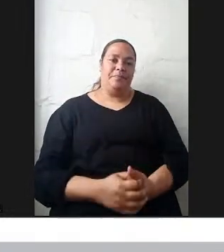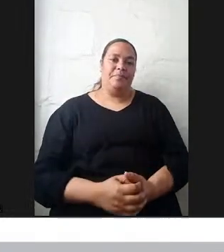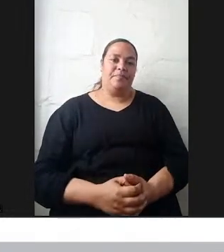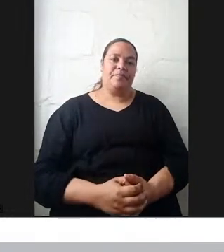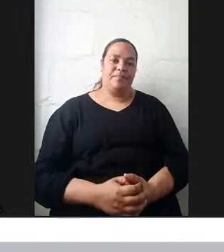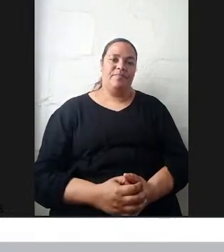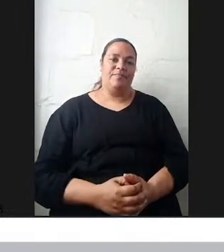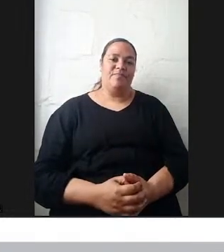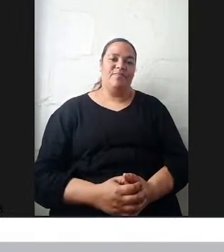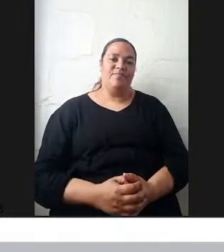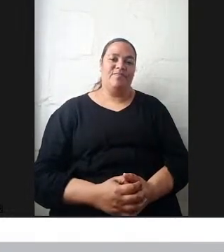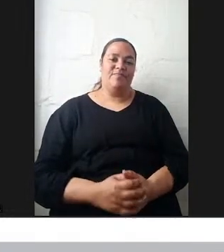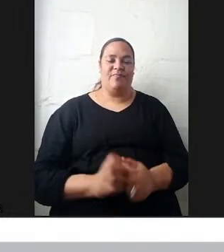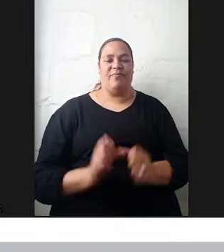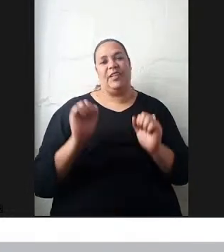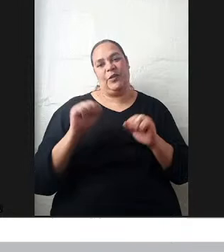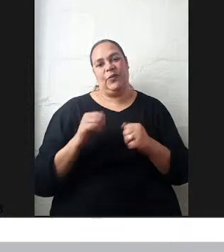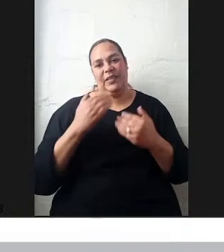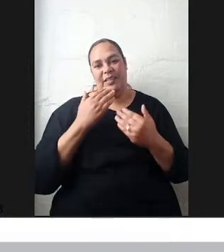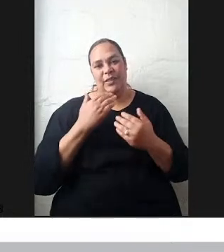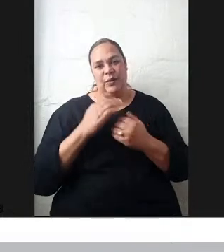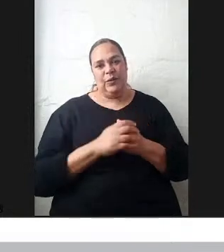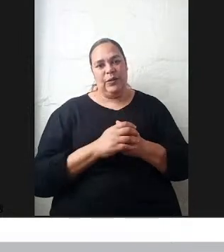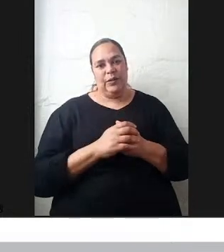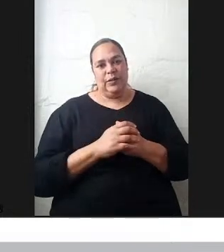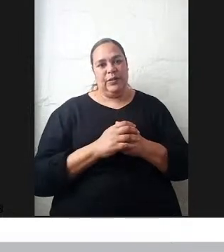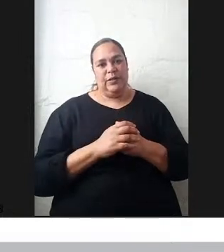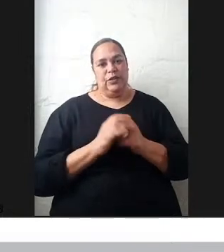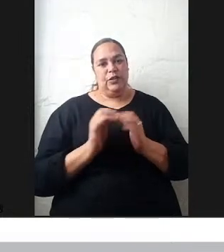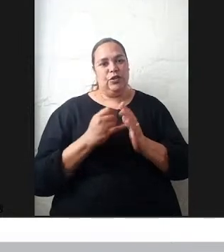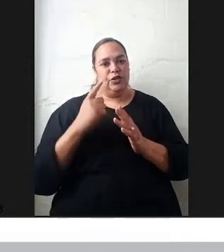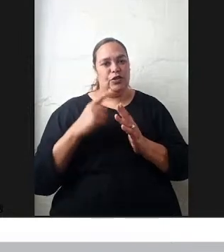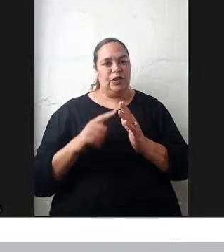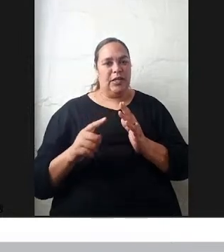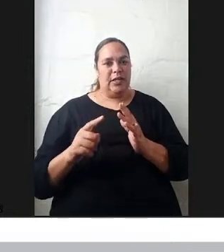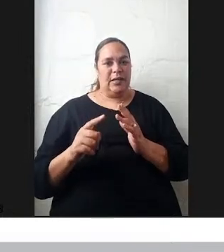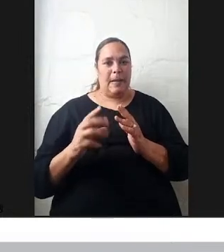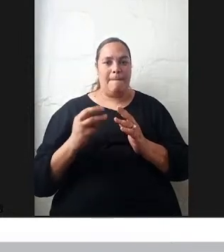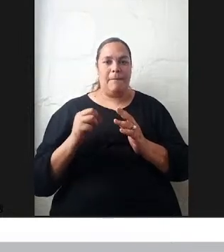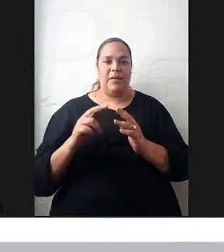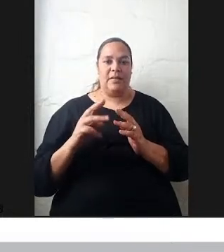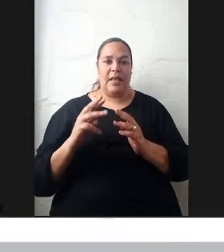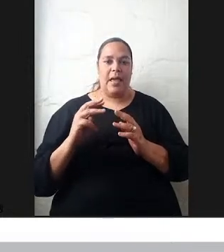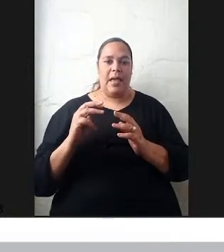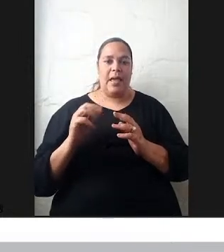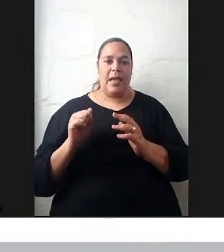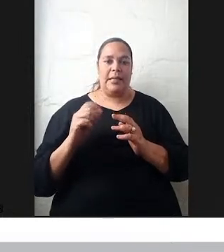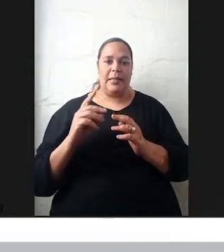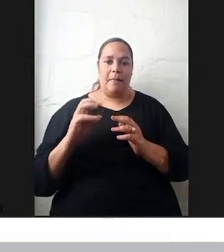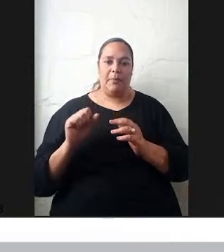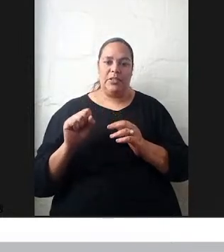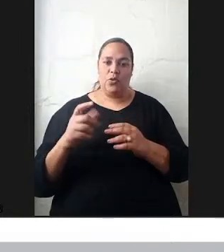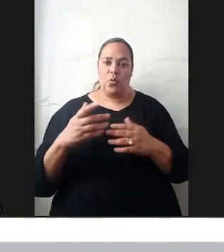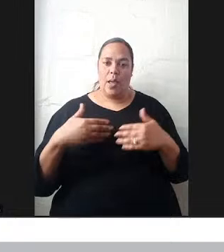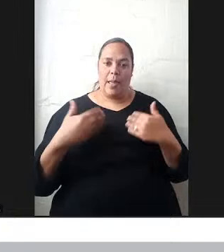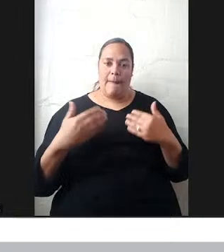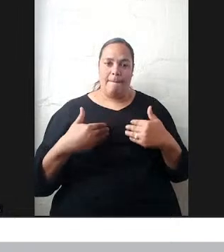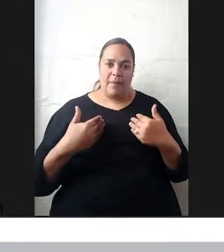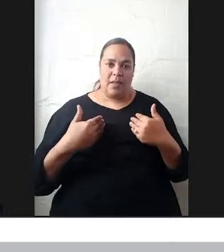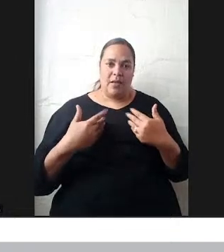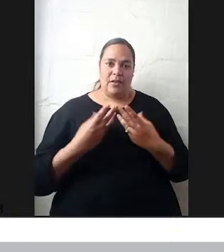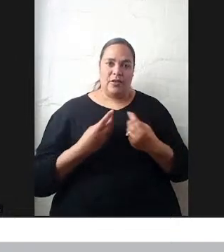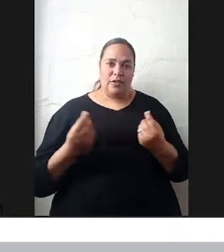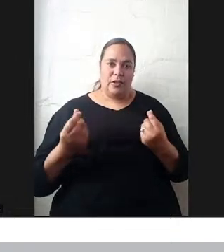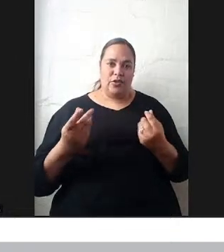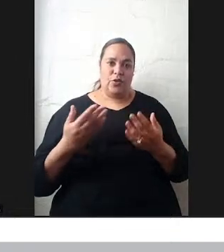Agreed. Thank you. I just want to check, Ms. Adams, are you happy in terms of the resolutions? Were you able to